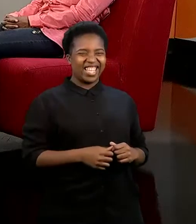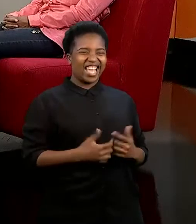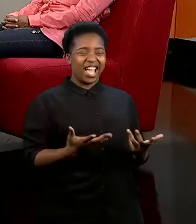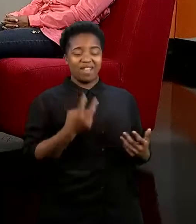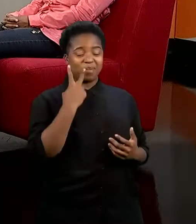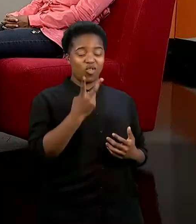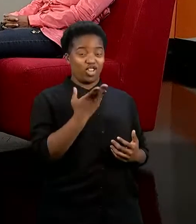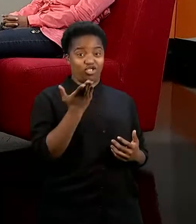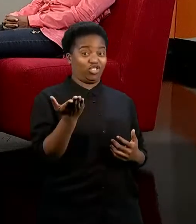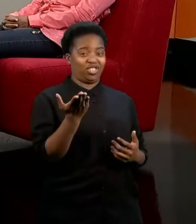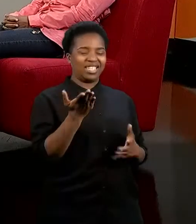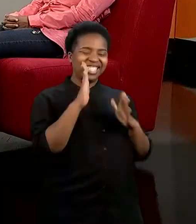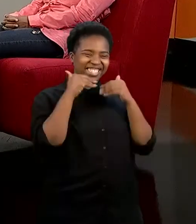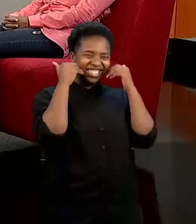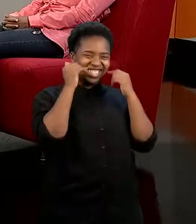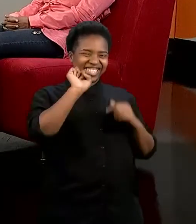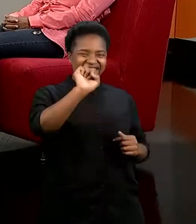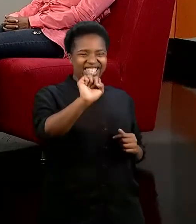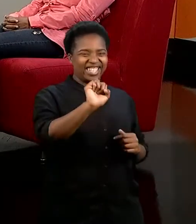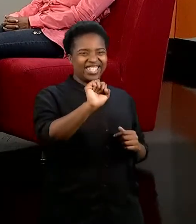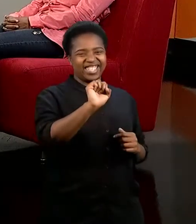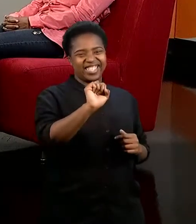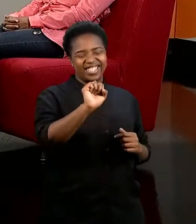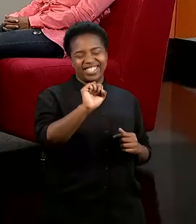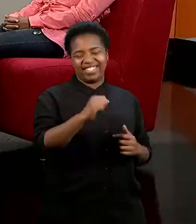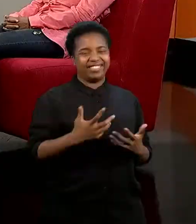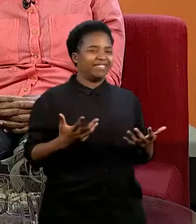Because you can see by just looking at her hair smile, firstly.